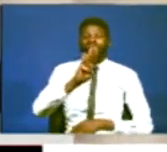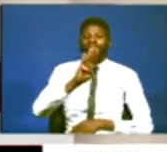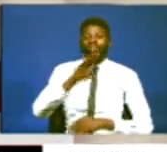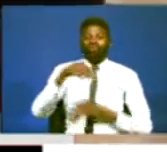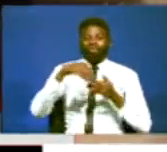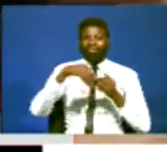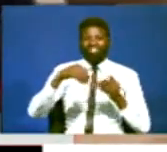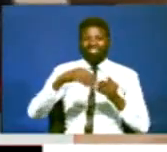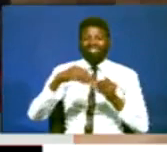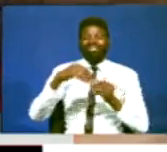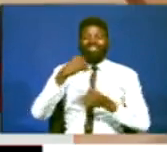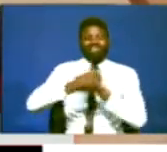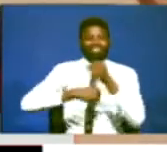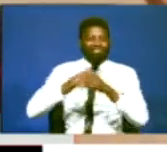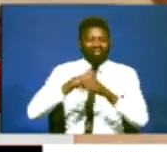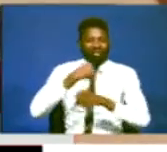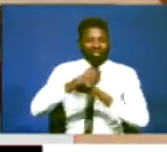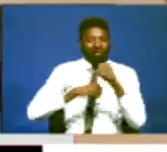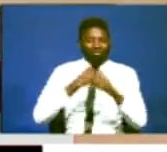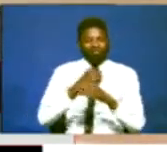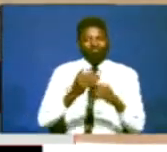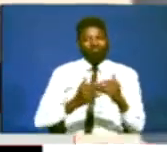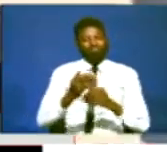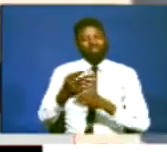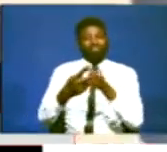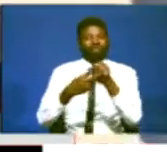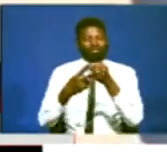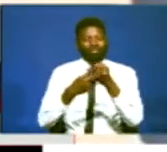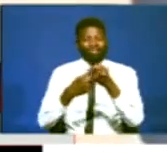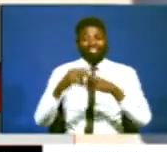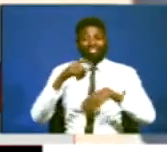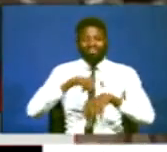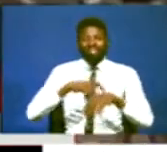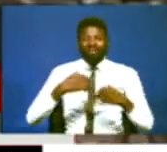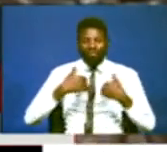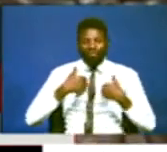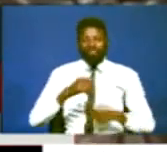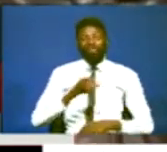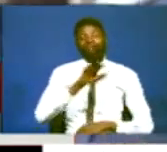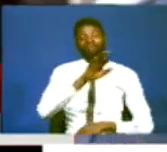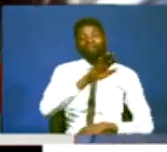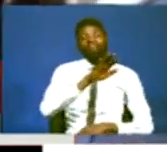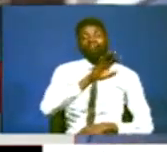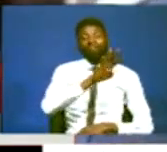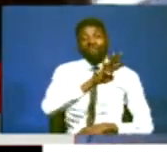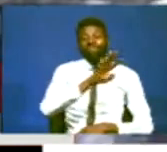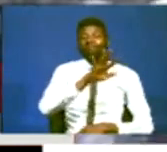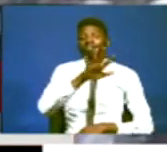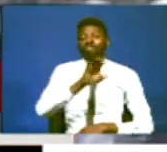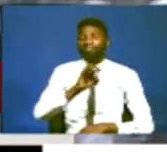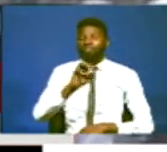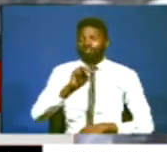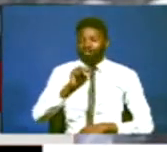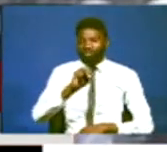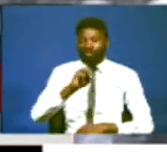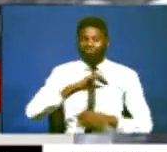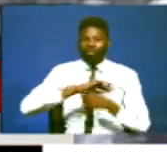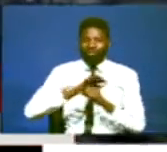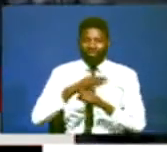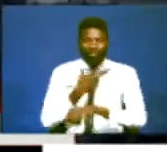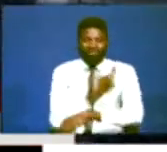7 years, offer 450 million COVID vaccines, and over $300 spent on energy and